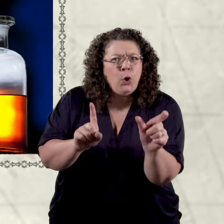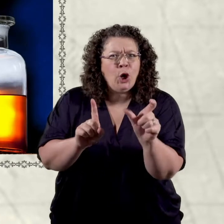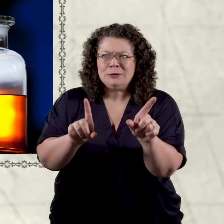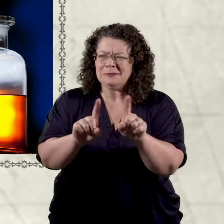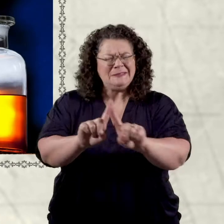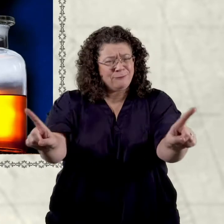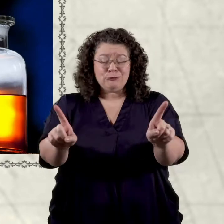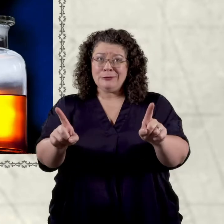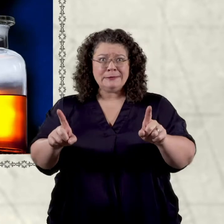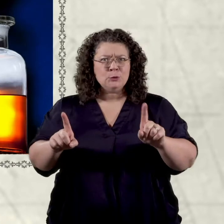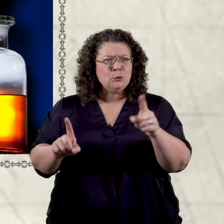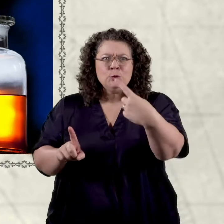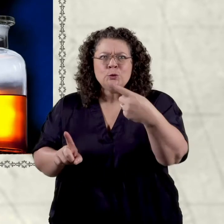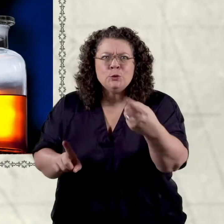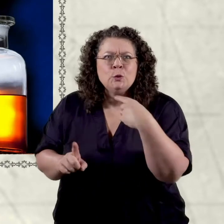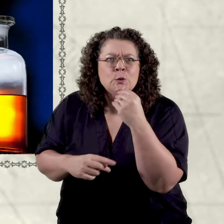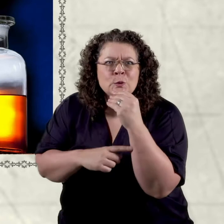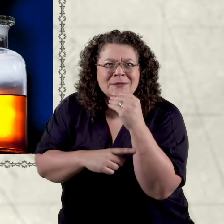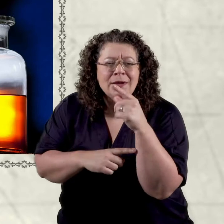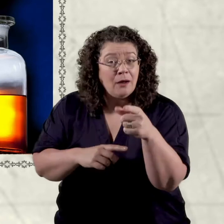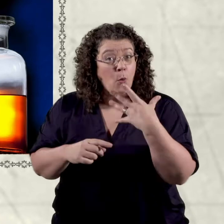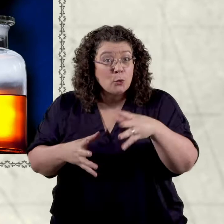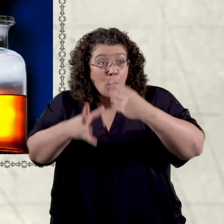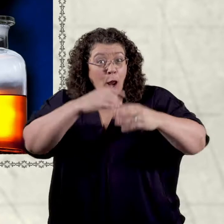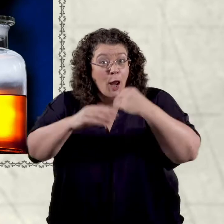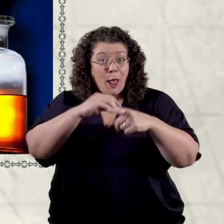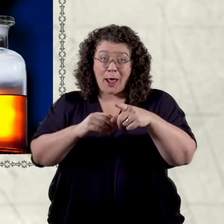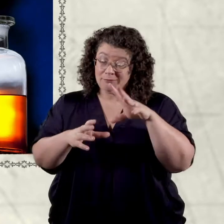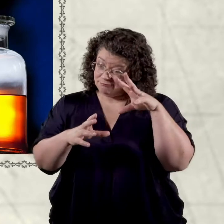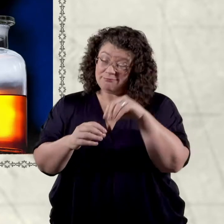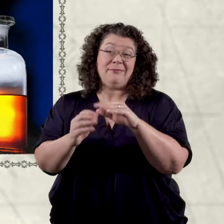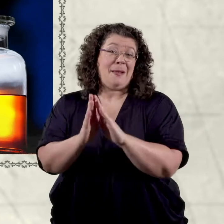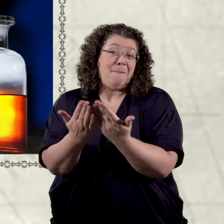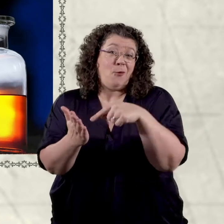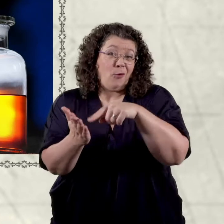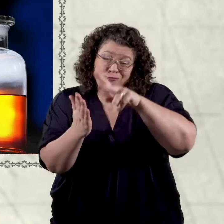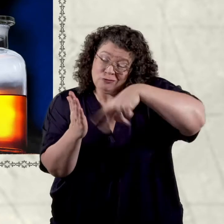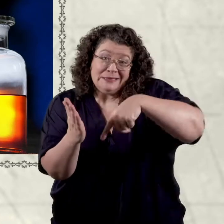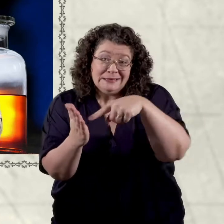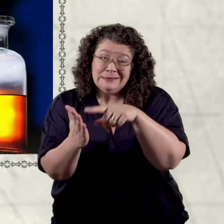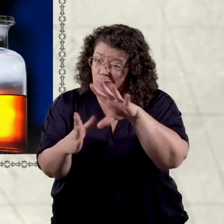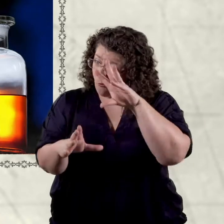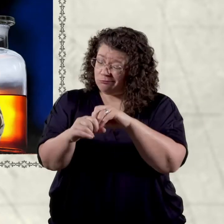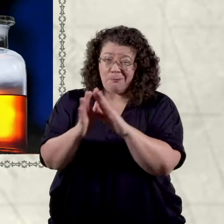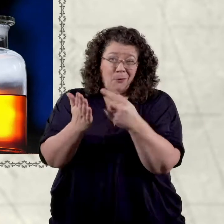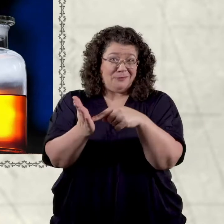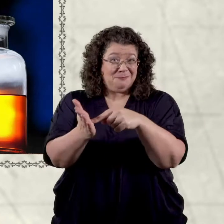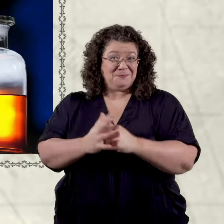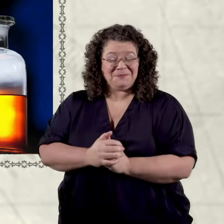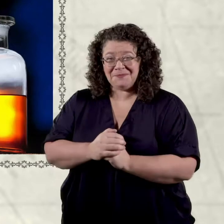me. And if you want to learn them all you need to do is read. It's all in the book.